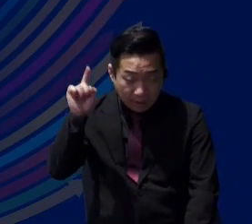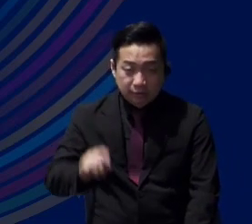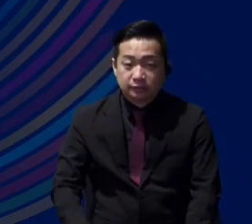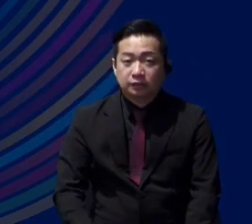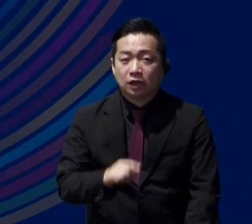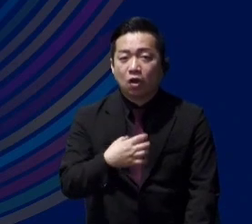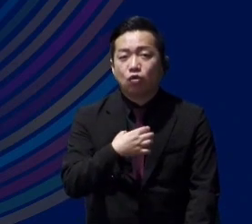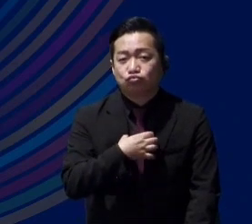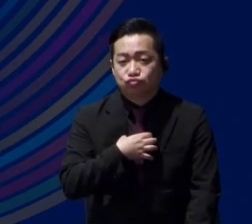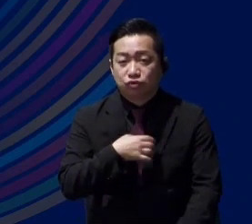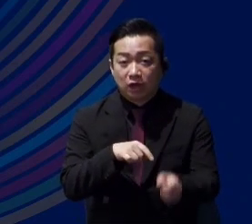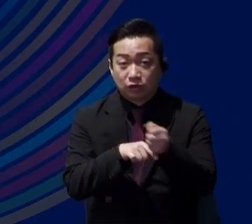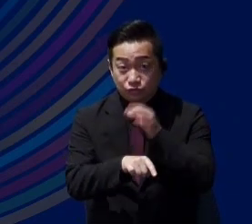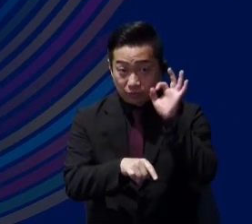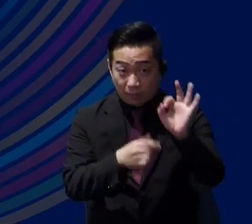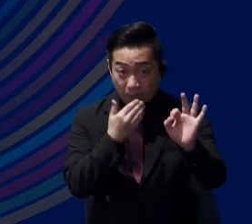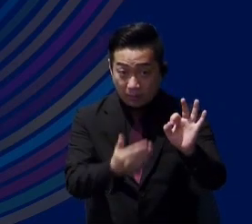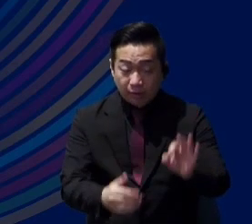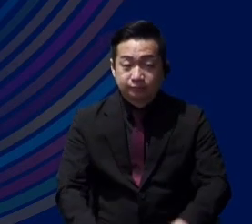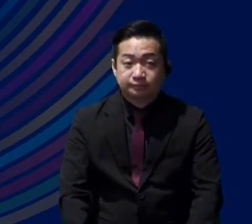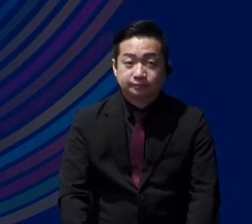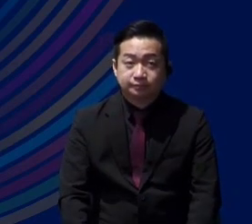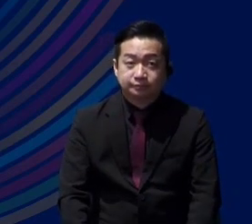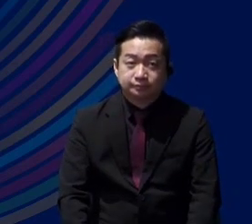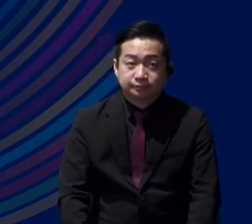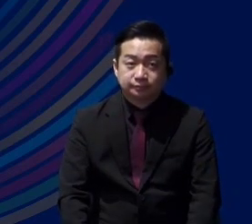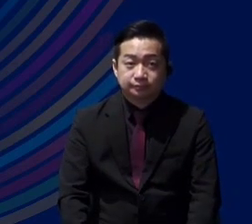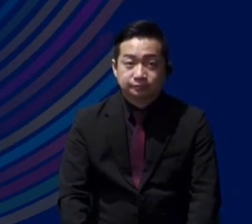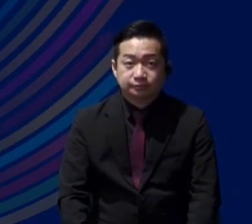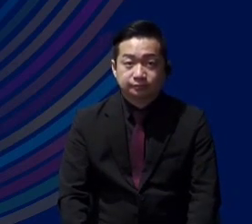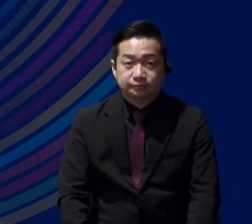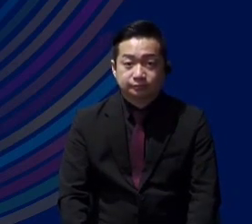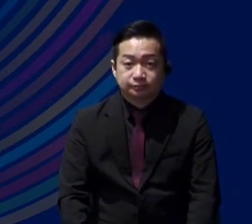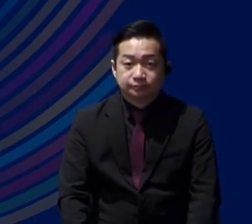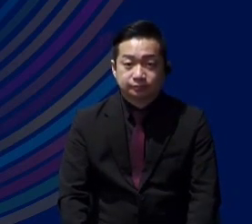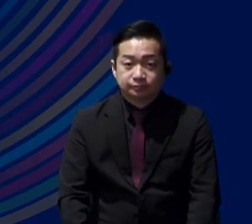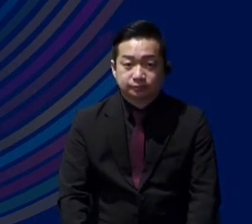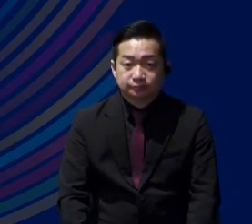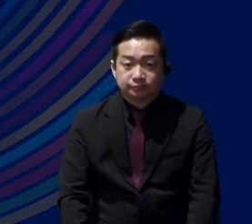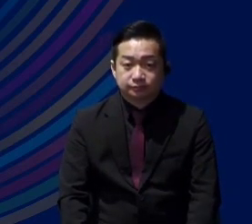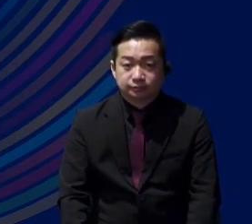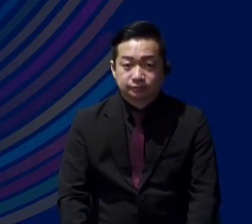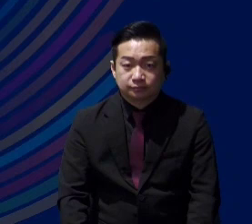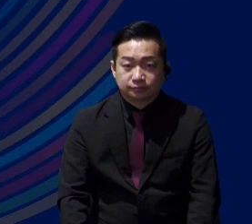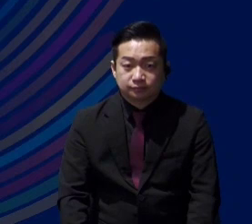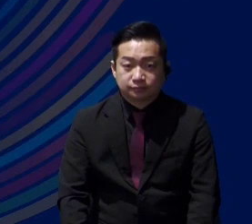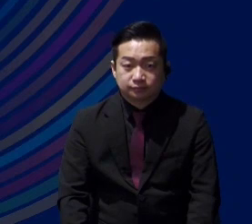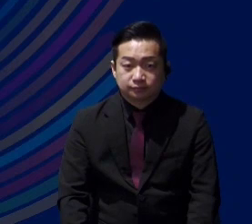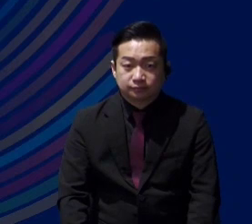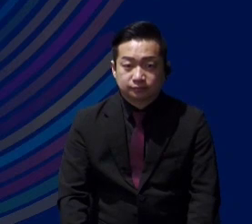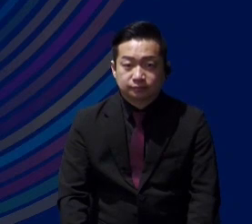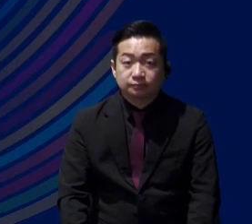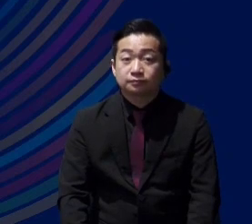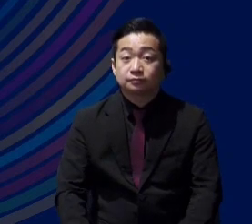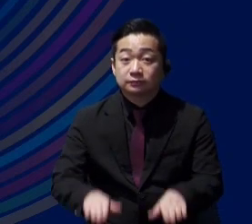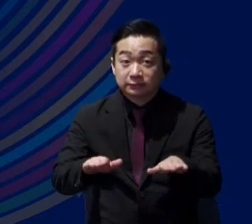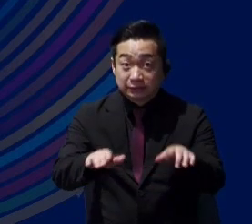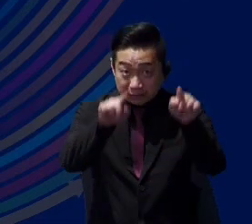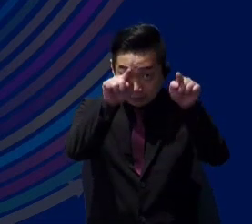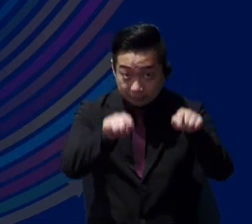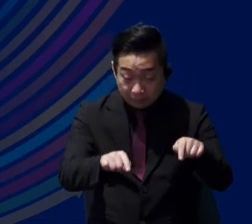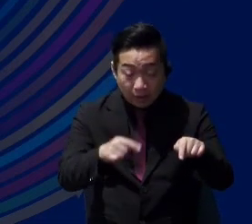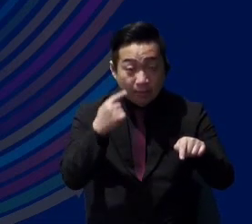And here is your situation. This is in 2019.